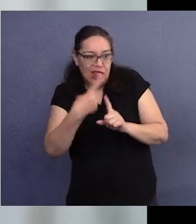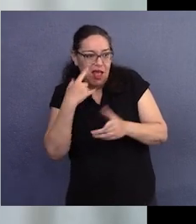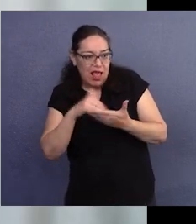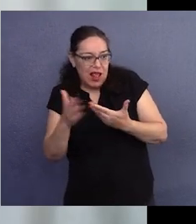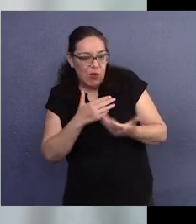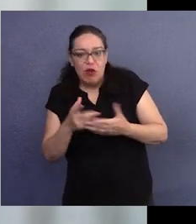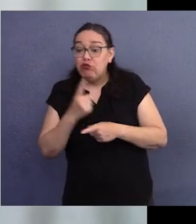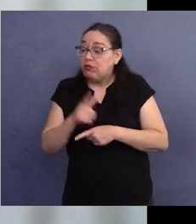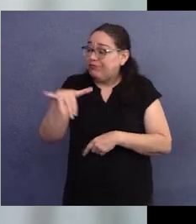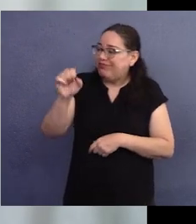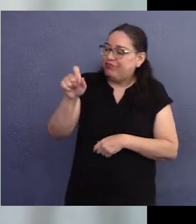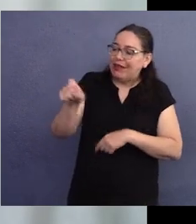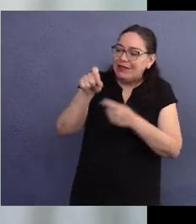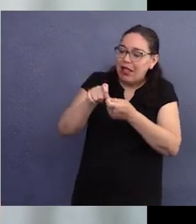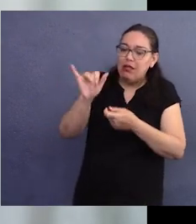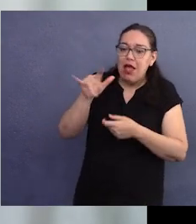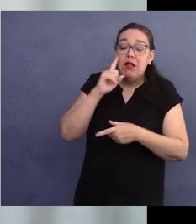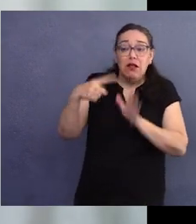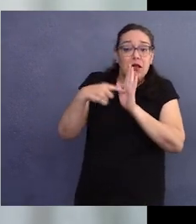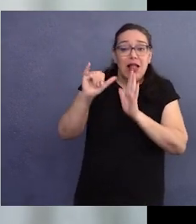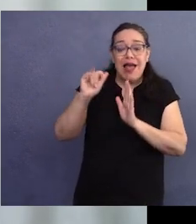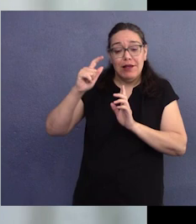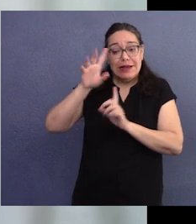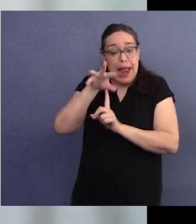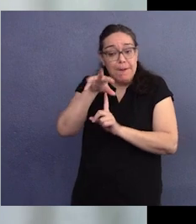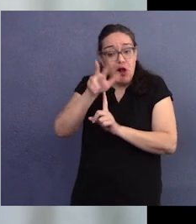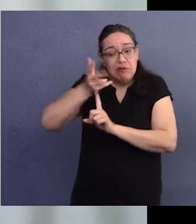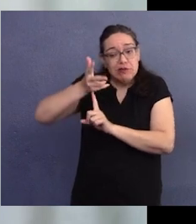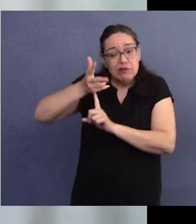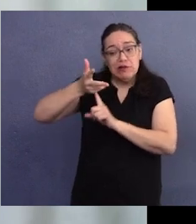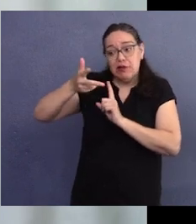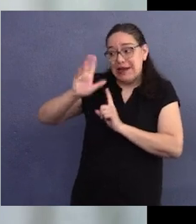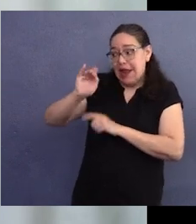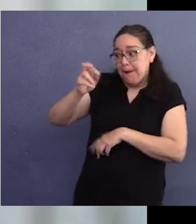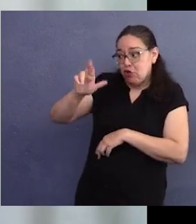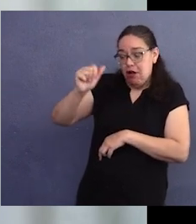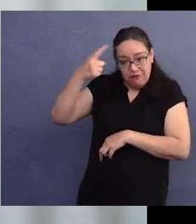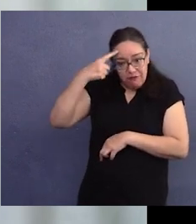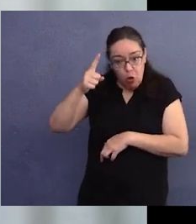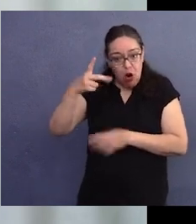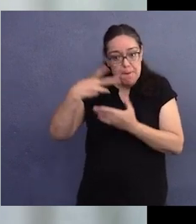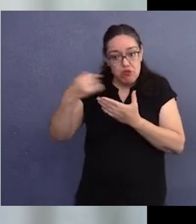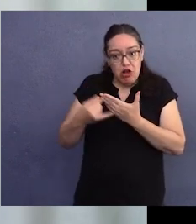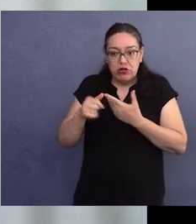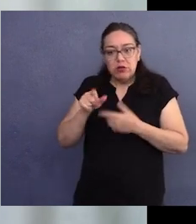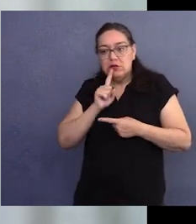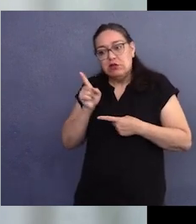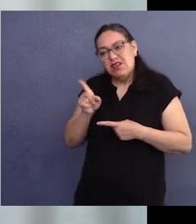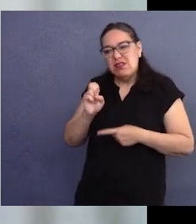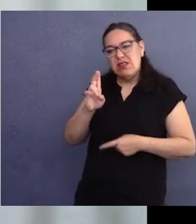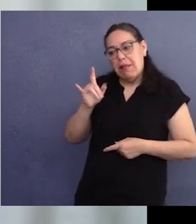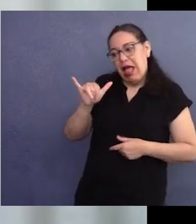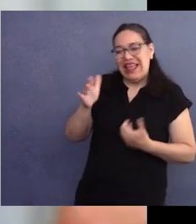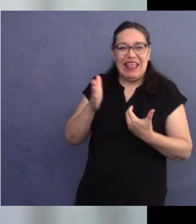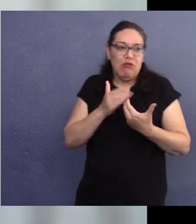exactly. So like even a camera, right, for a project would be a supply. it is that even though it really,